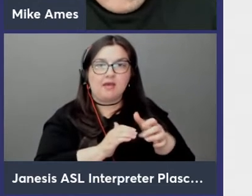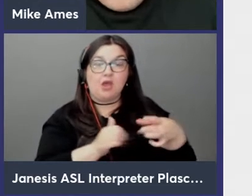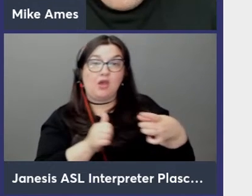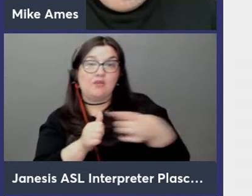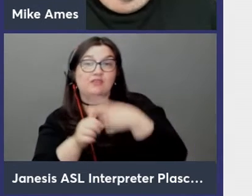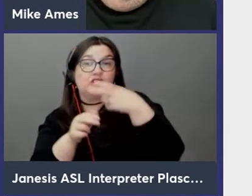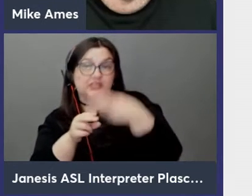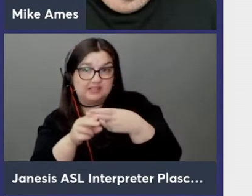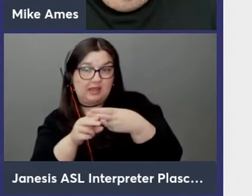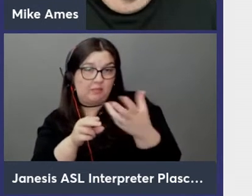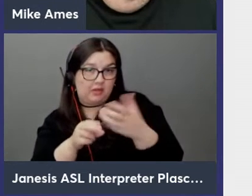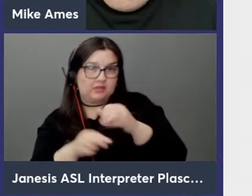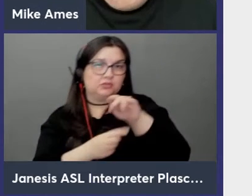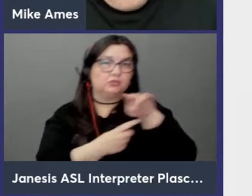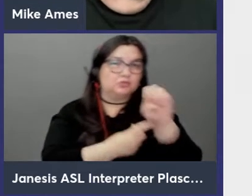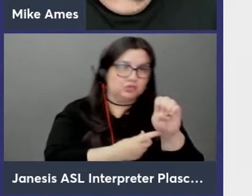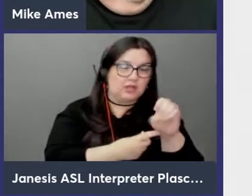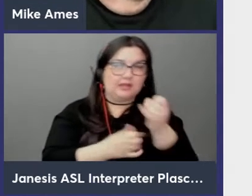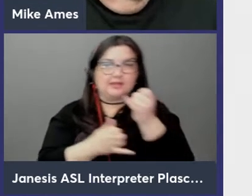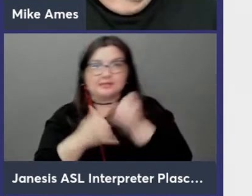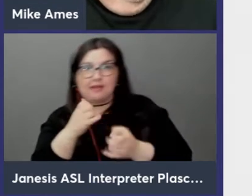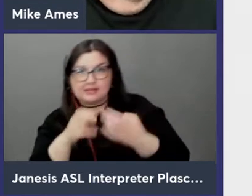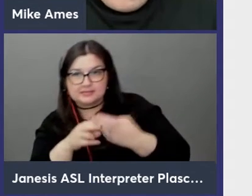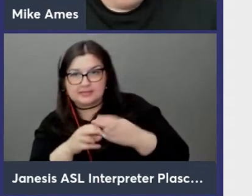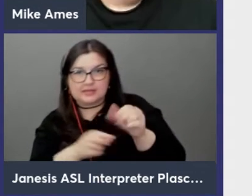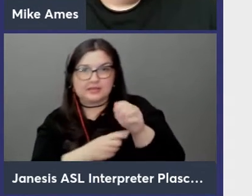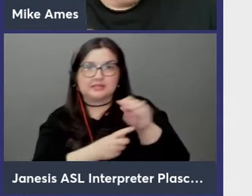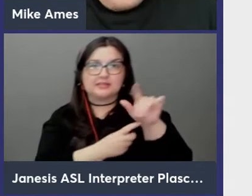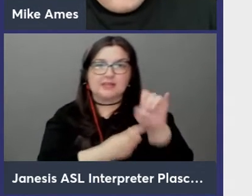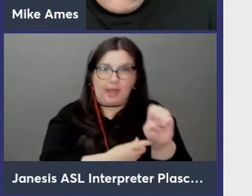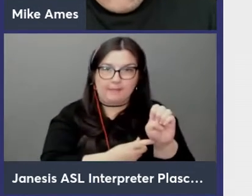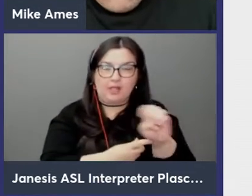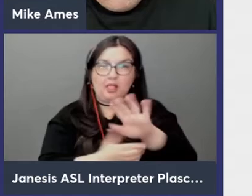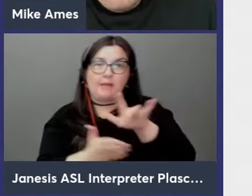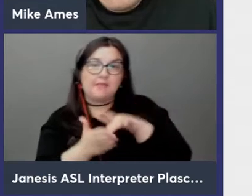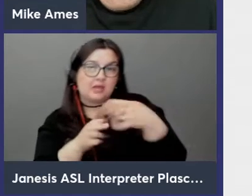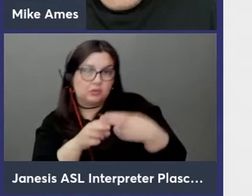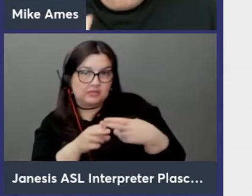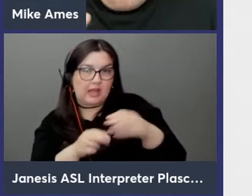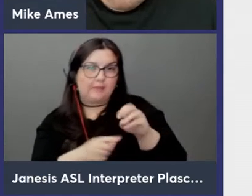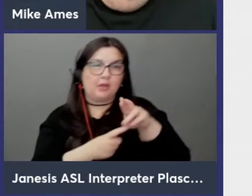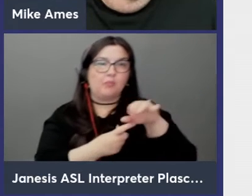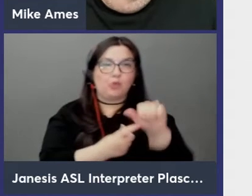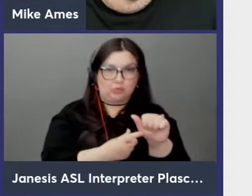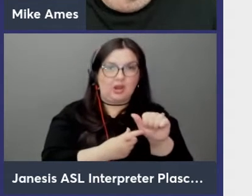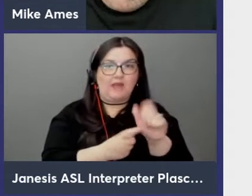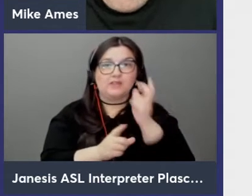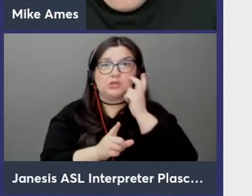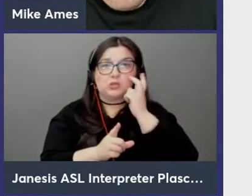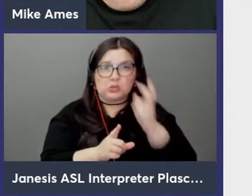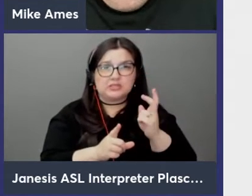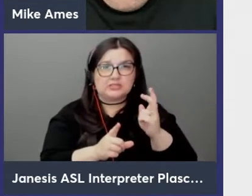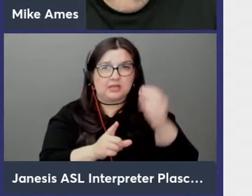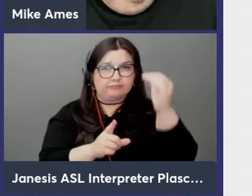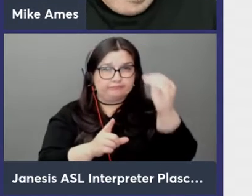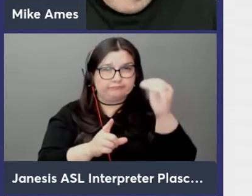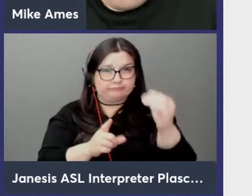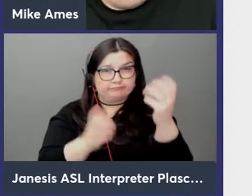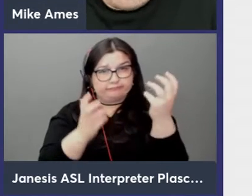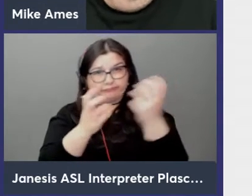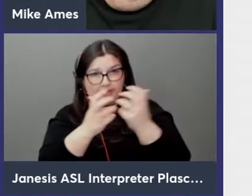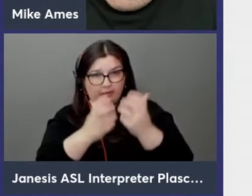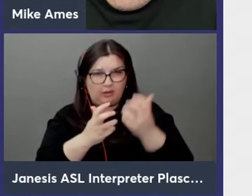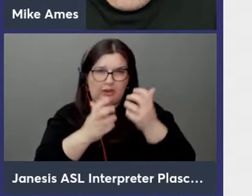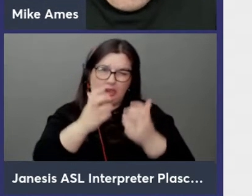is Jane, last name is Sample, middle name is Maria, and we'll get confidences for each one of these. So we know the